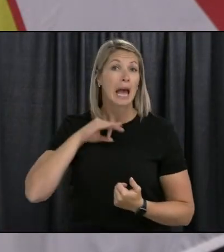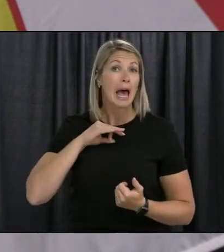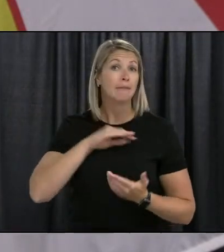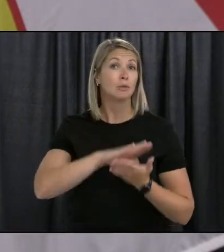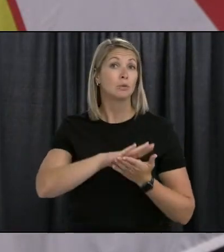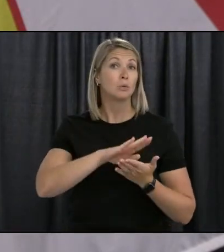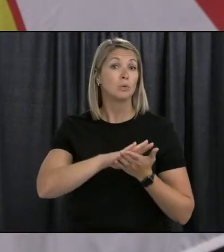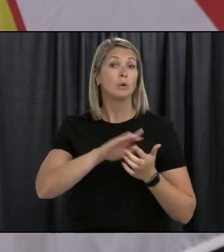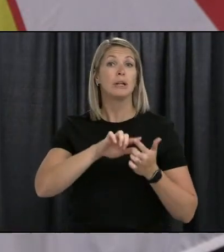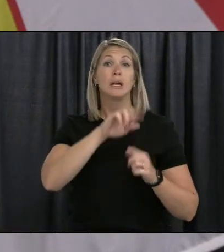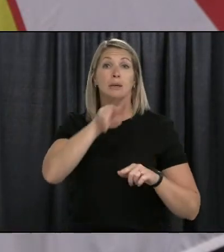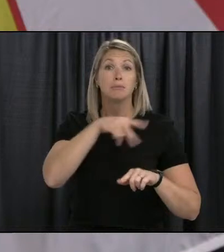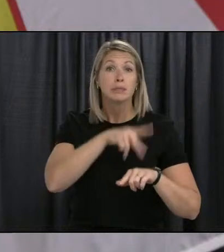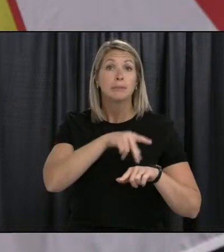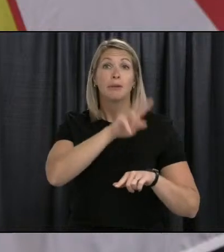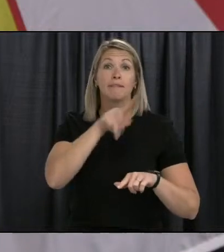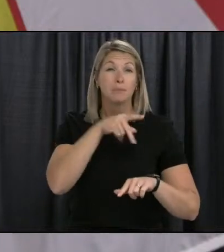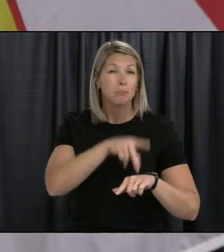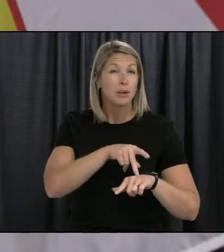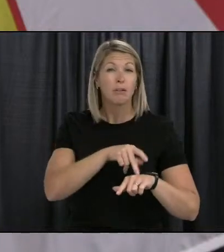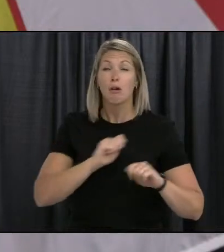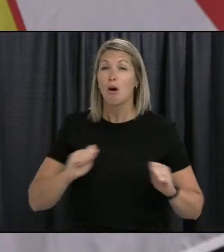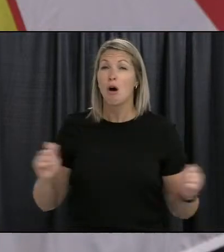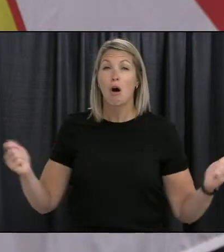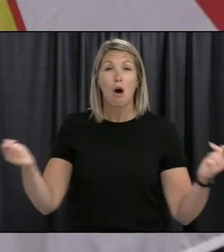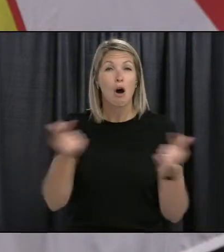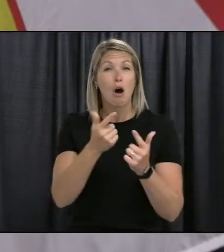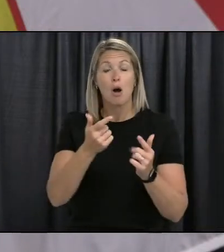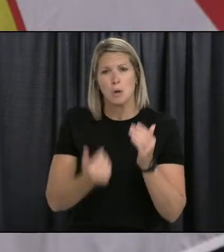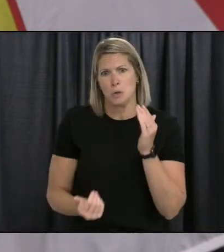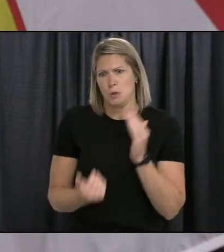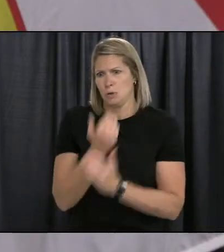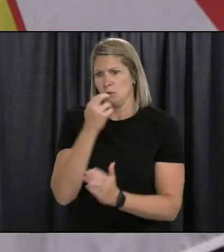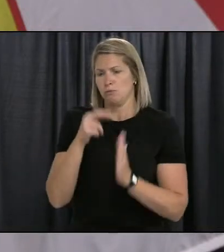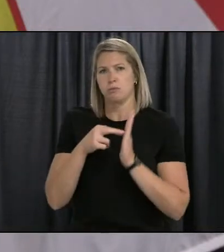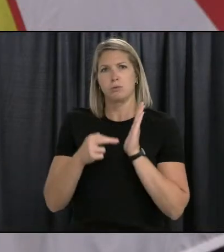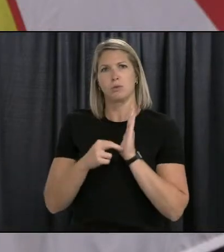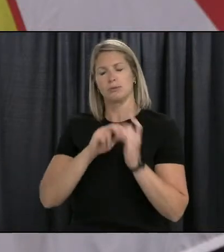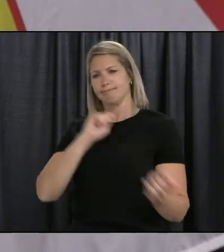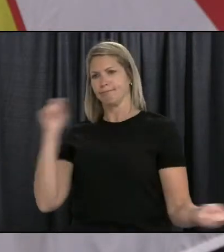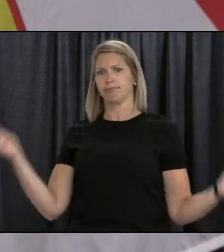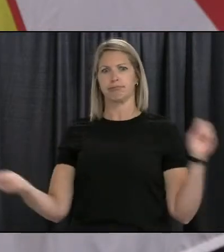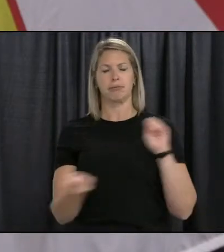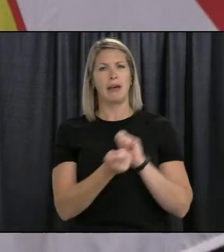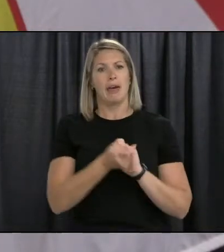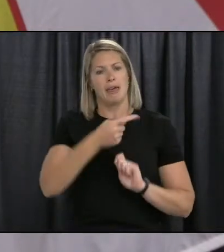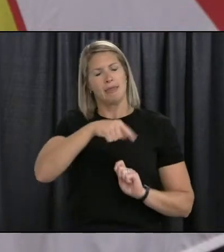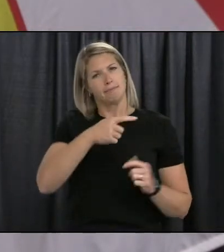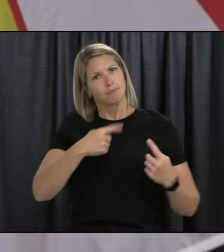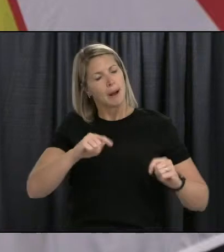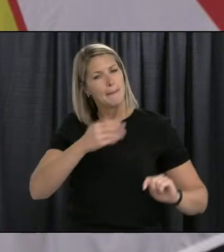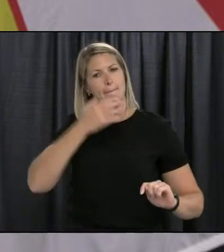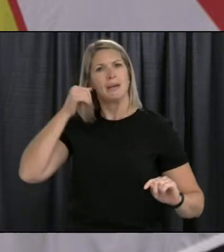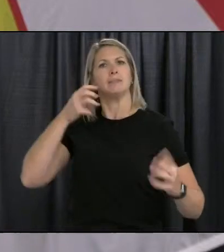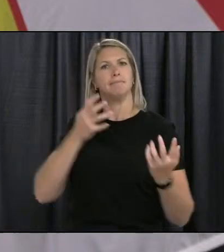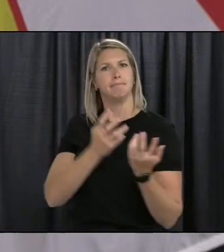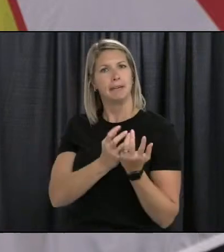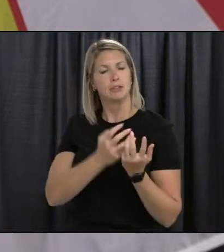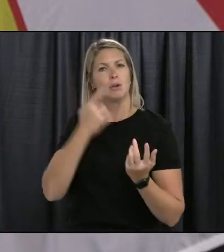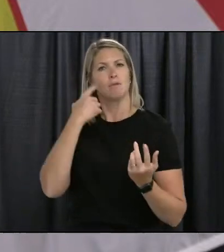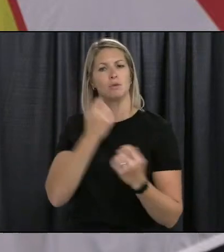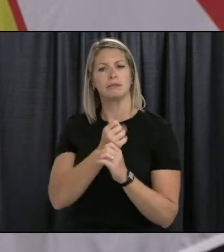who are navigating new procedures and requirements in our schools so that our children and youth have a safe and healthy learning environment.